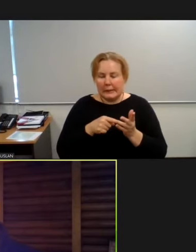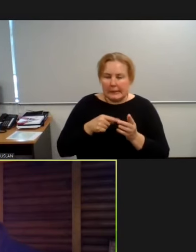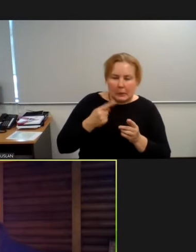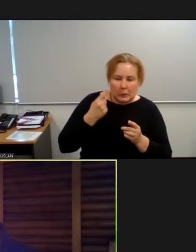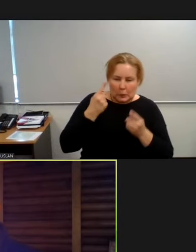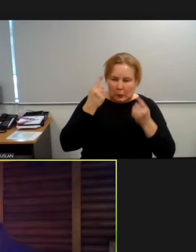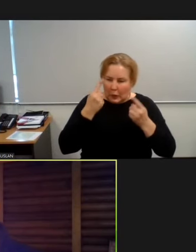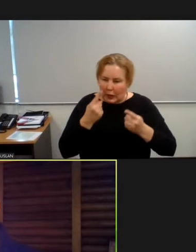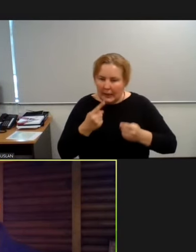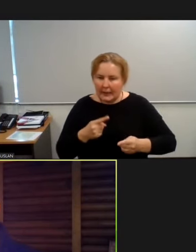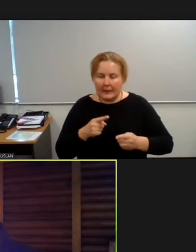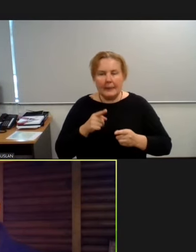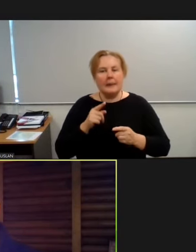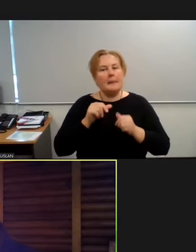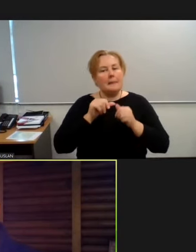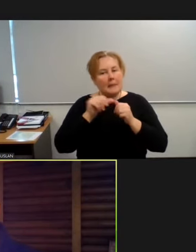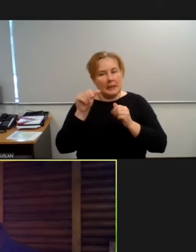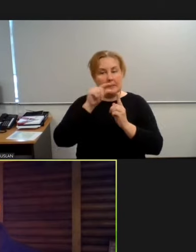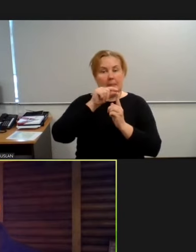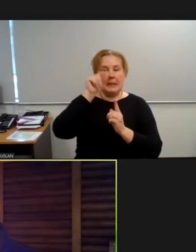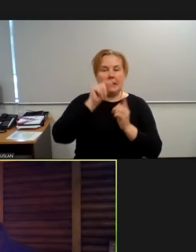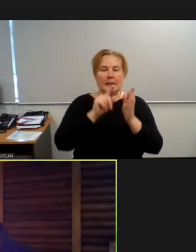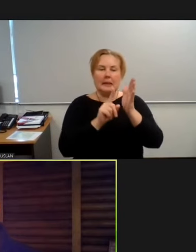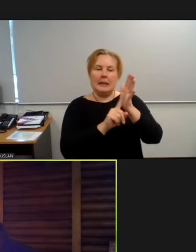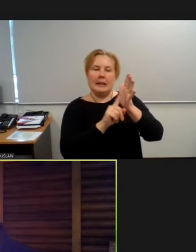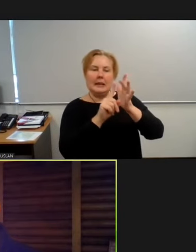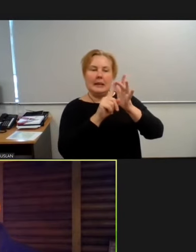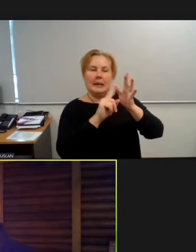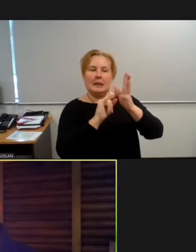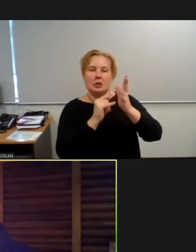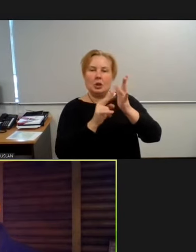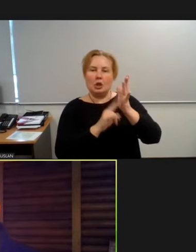your liaison person, contact person within the